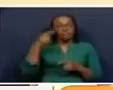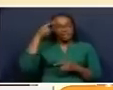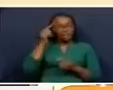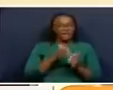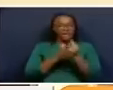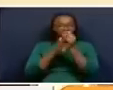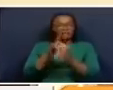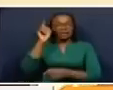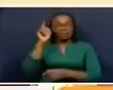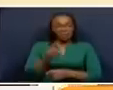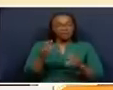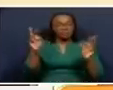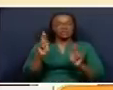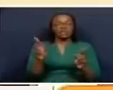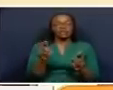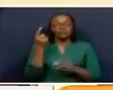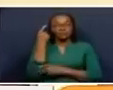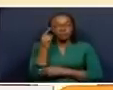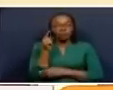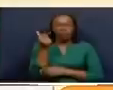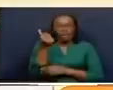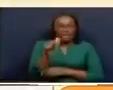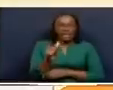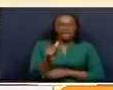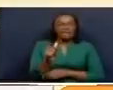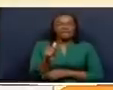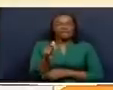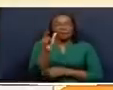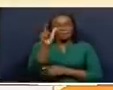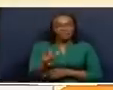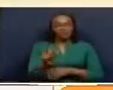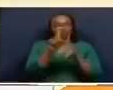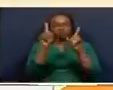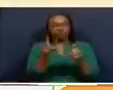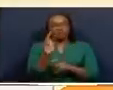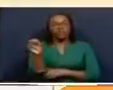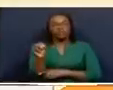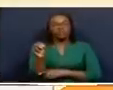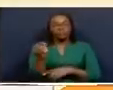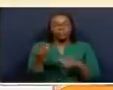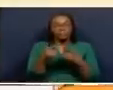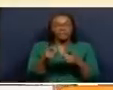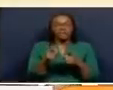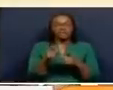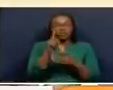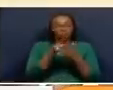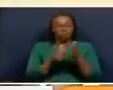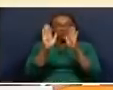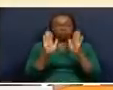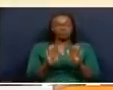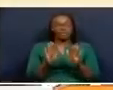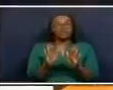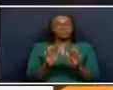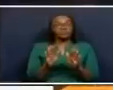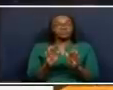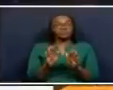should be prepared for any person to question them. What is critical, and I must advert to this as Kamotho